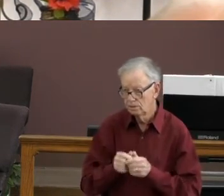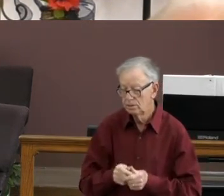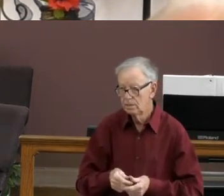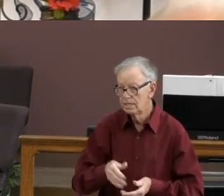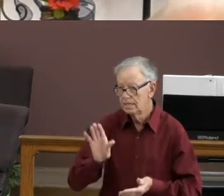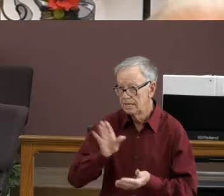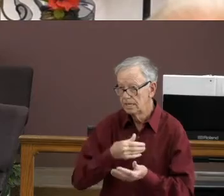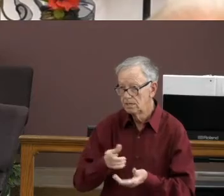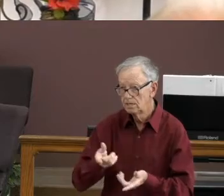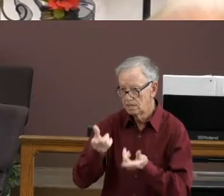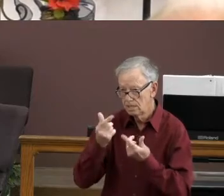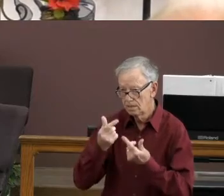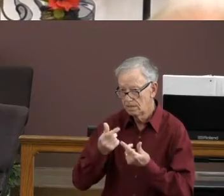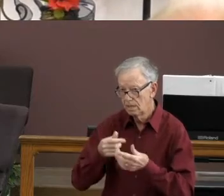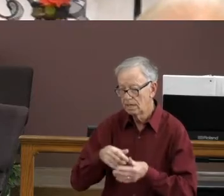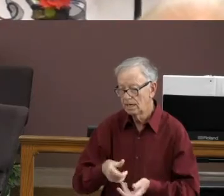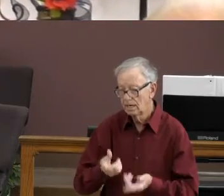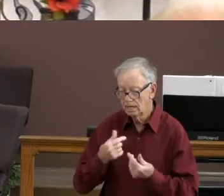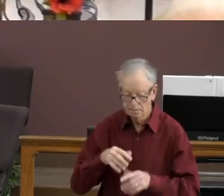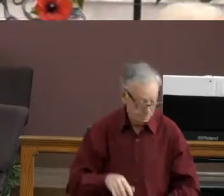we sing, you step out and come.